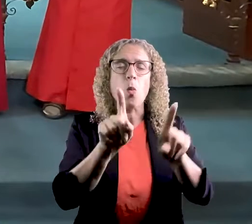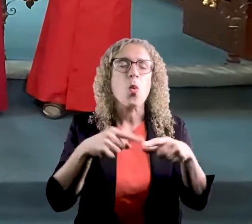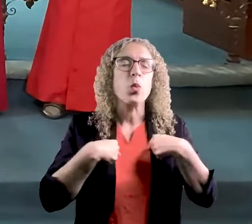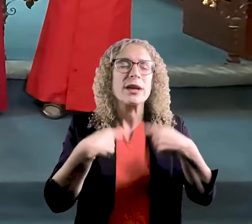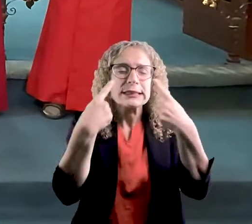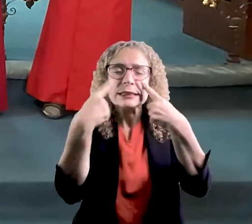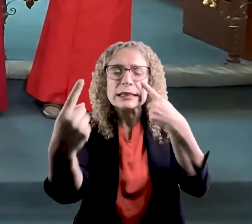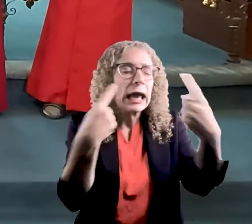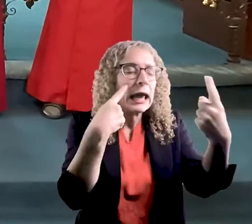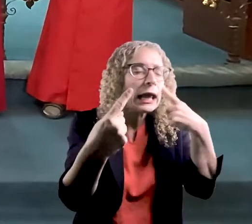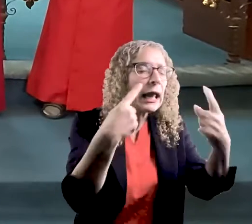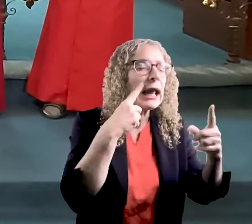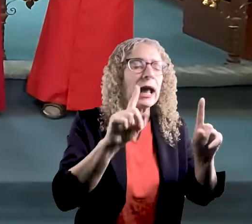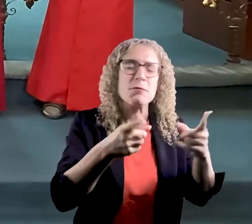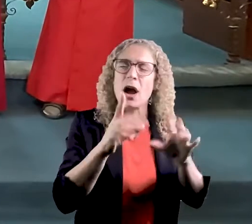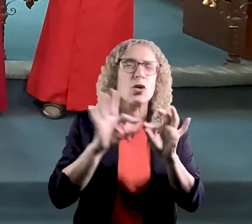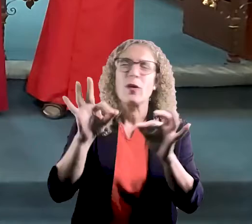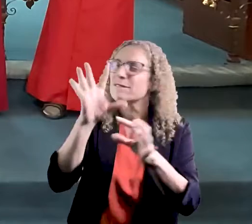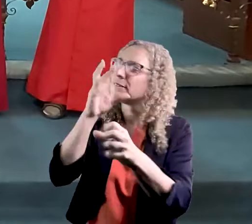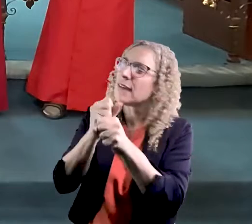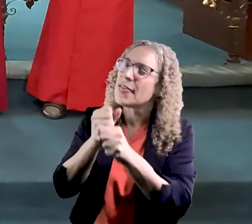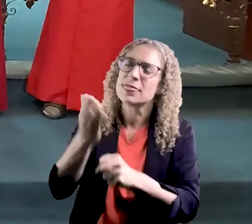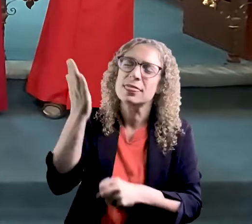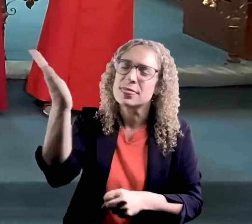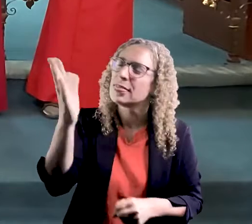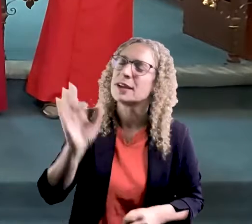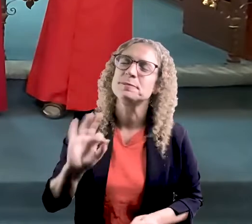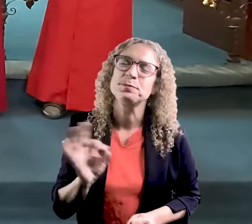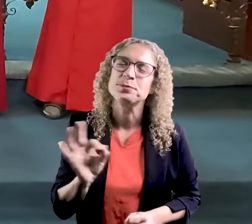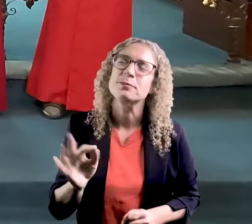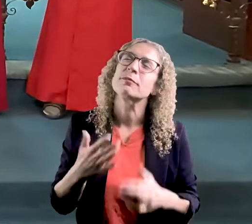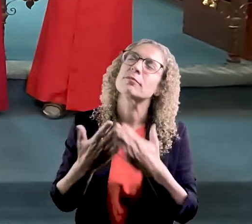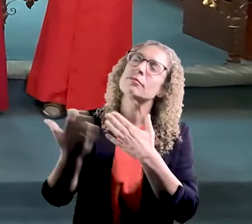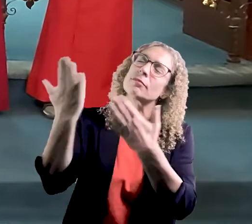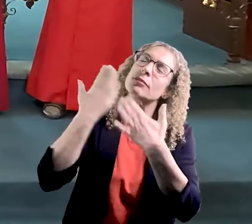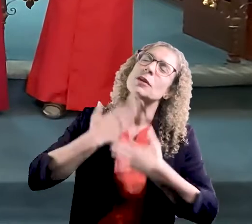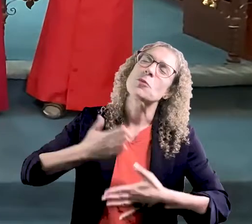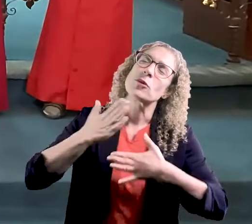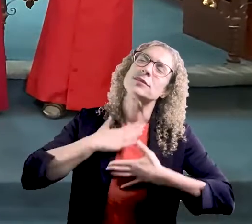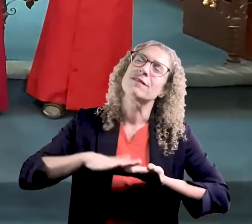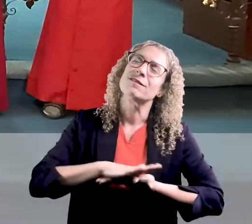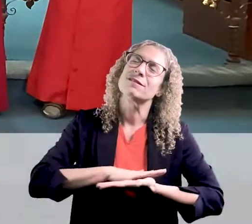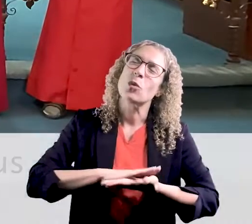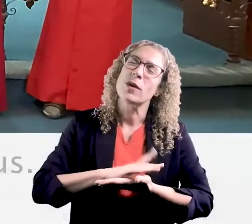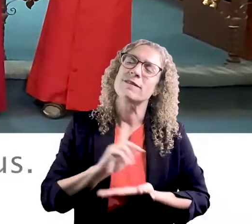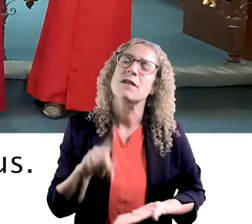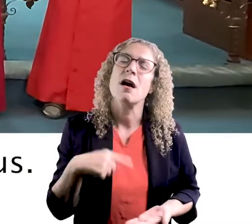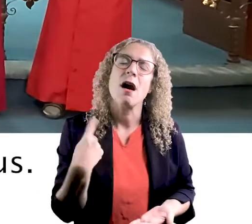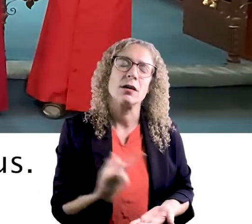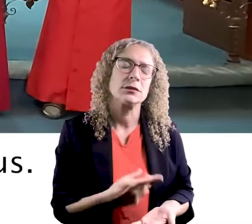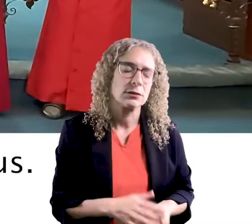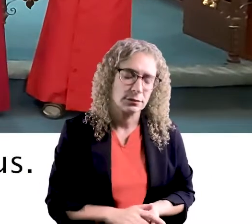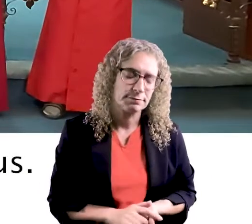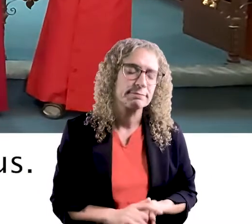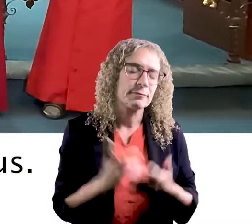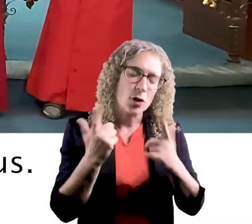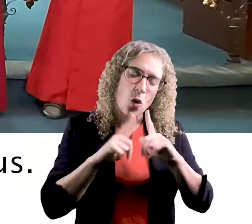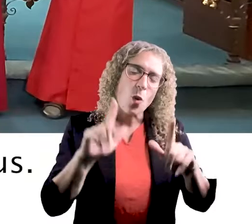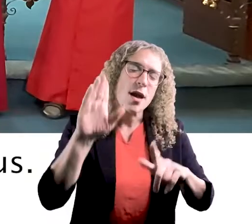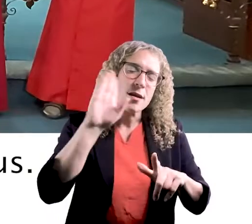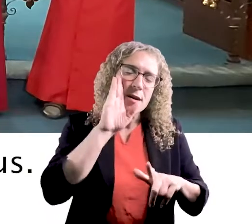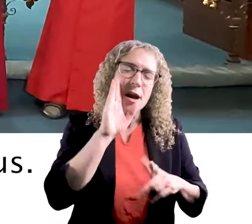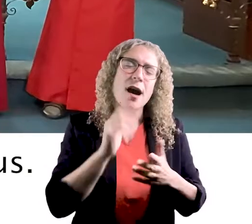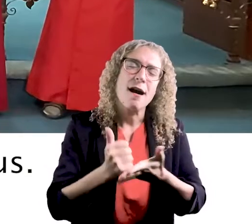eyes, as faithless and not believing. In your mercy, forgive us.